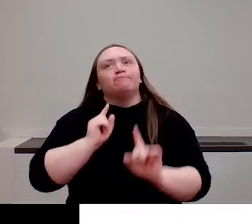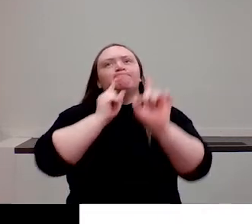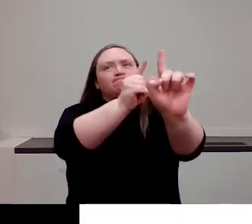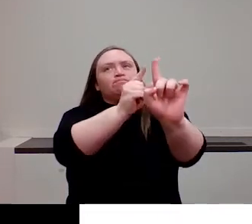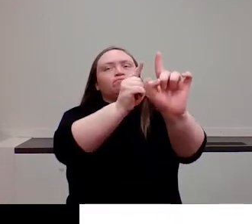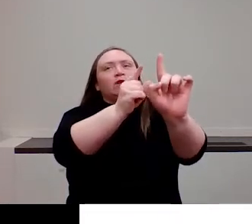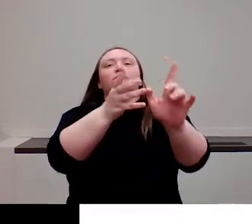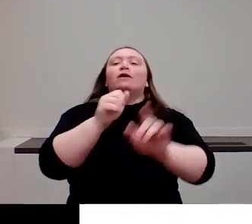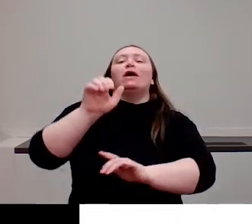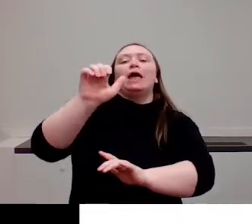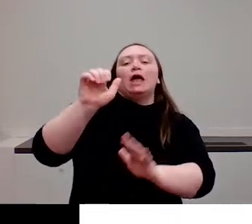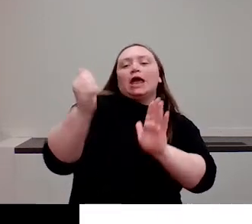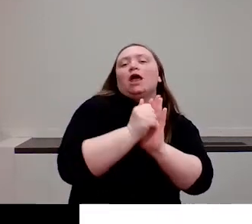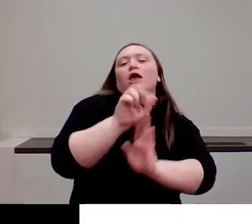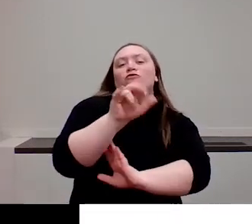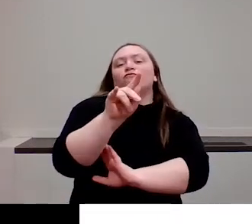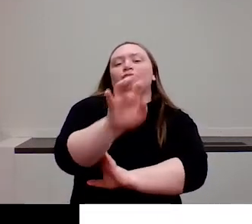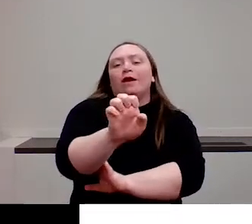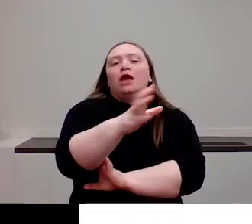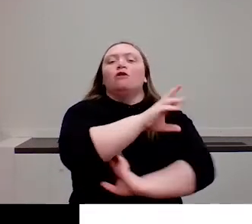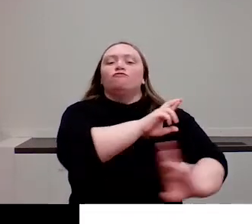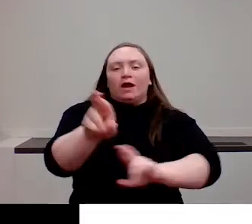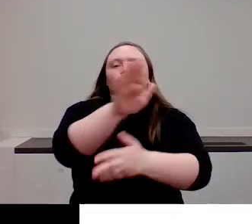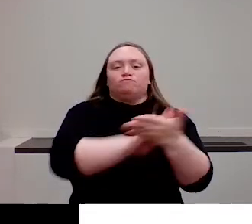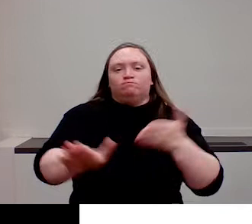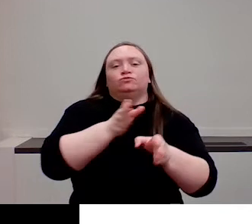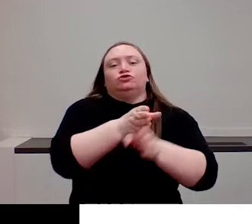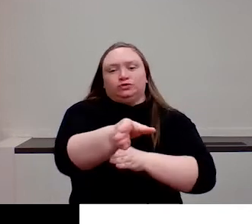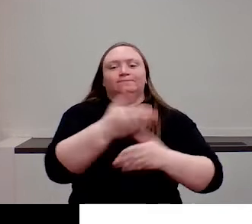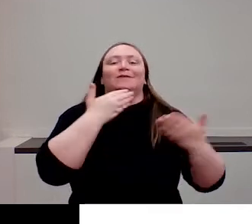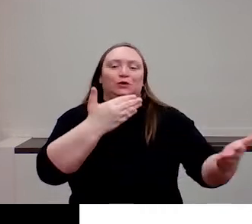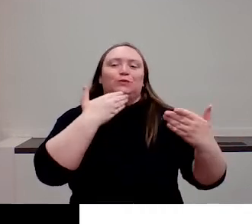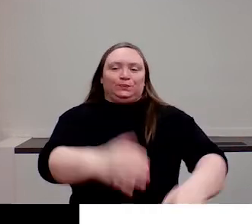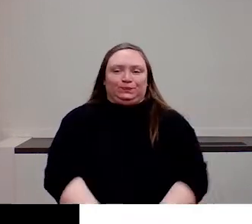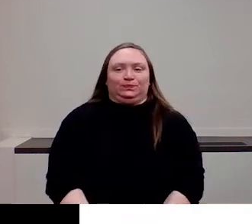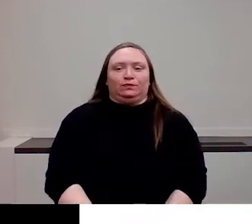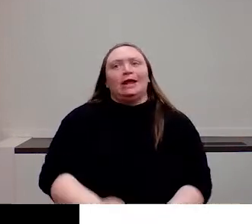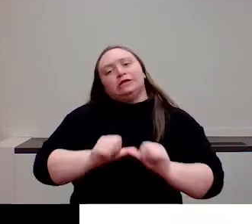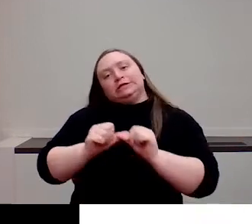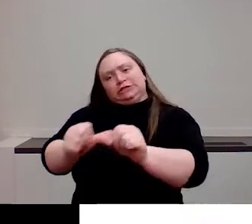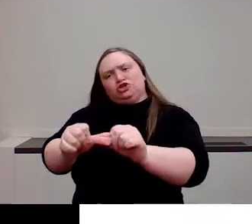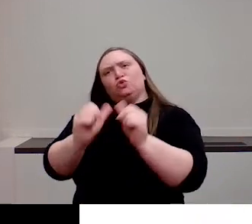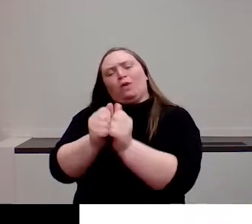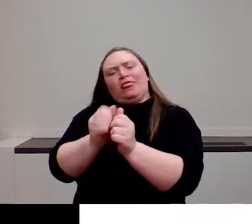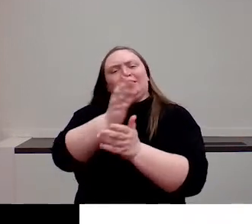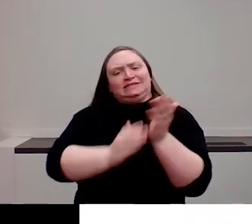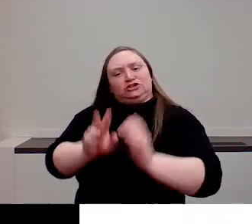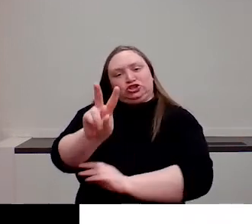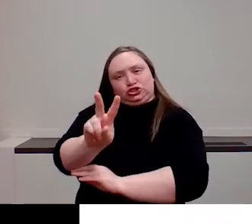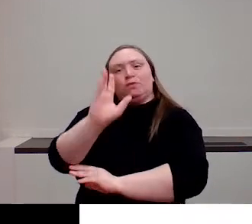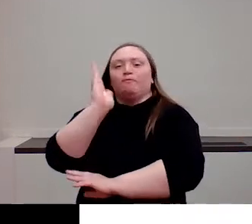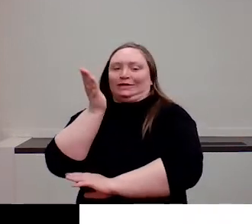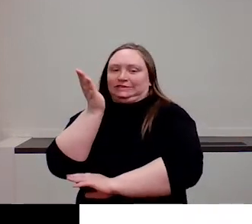strive to be an A-rated school district whose graduates are college and career-ready. Thank you. Thank you, and then continue on with section 2 with